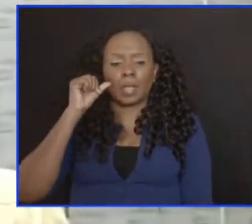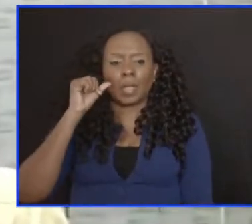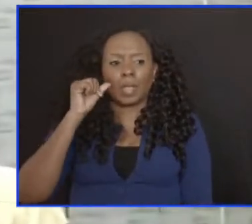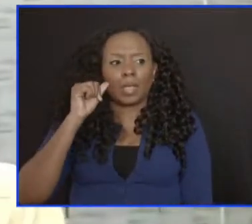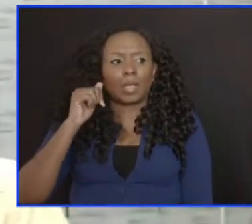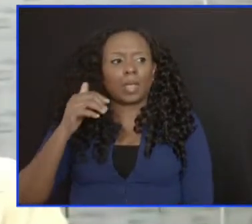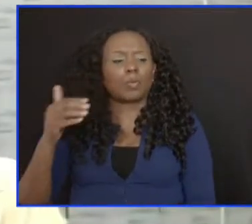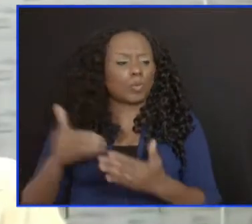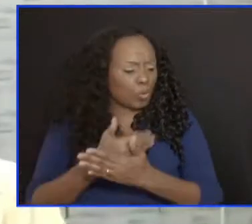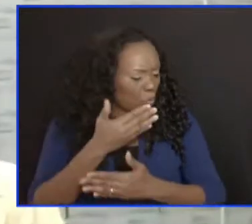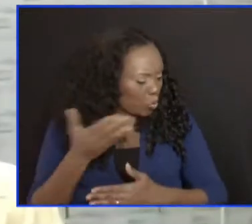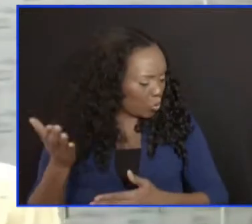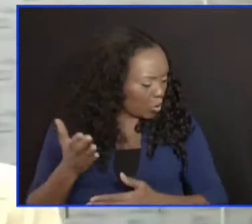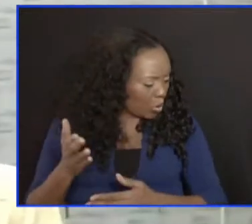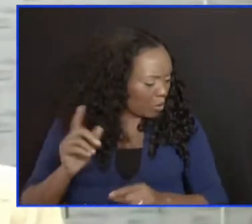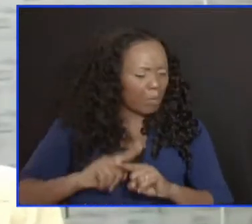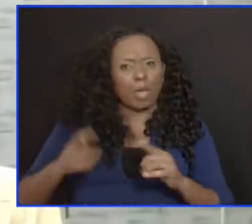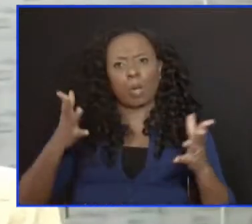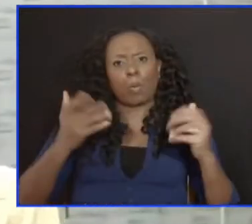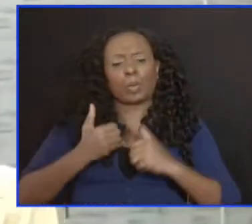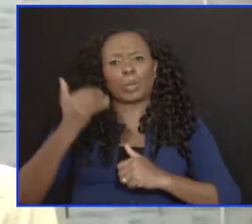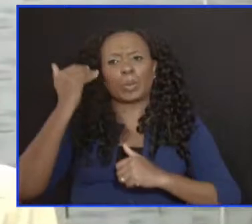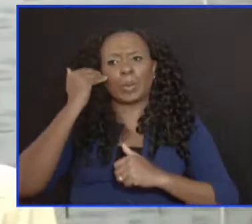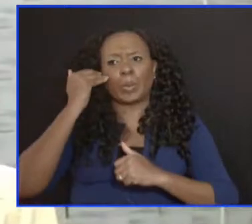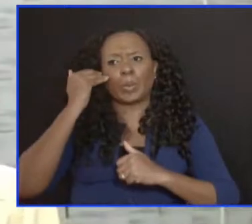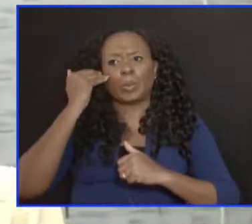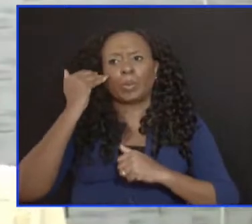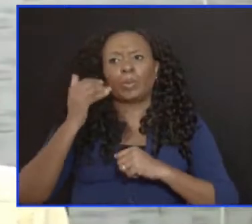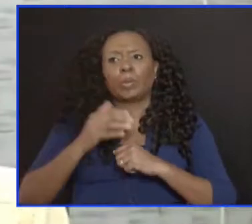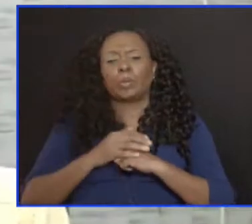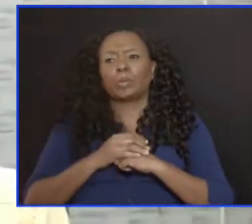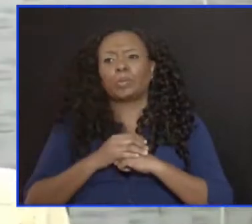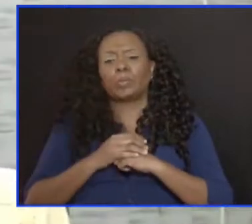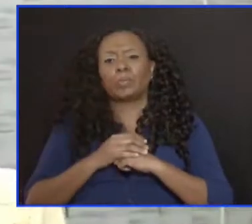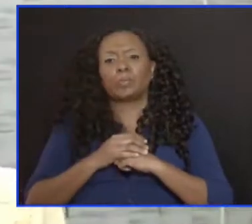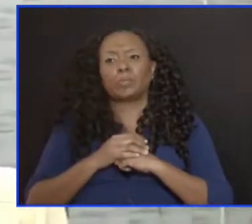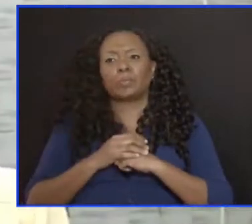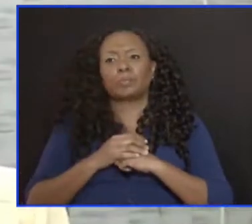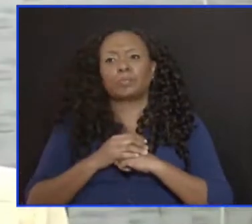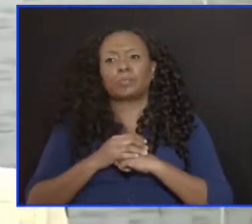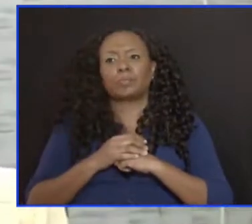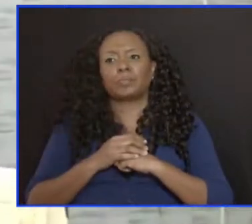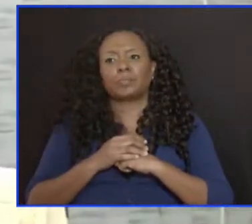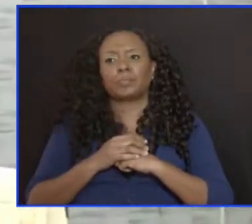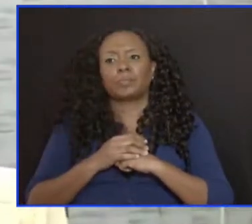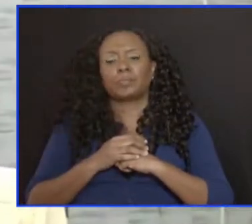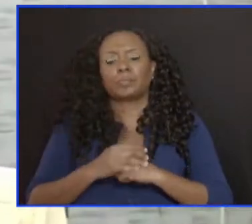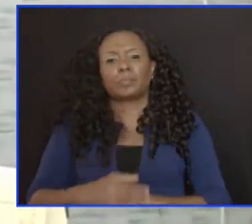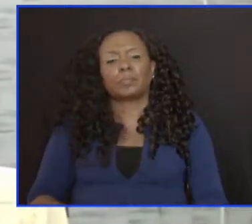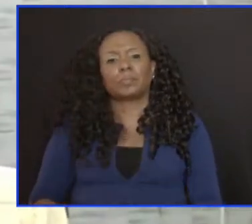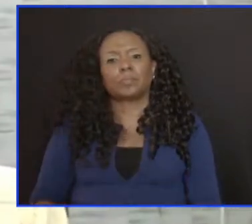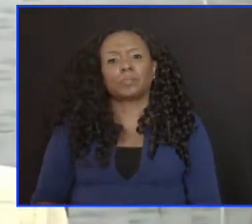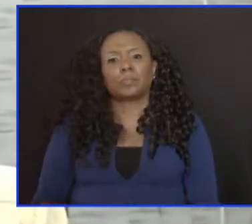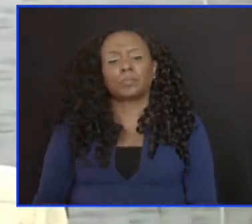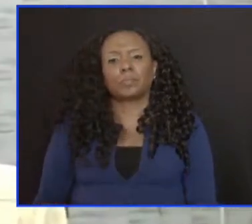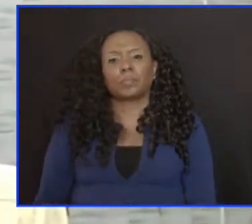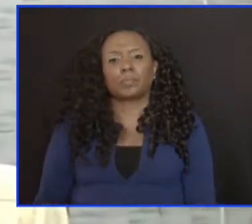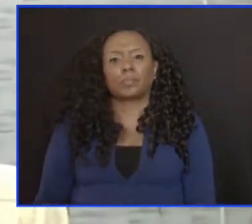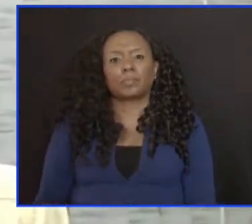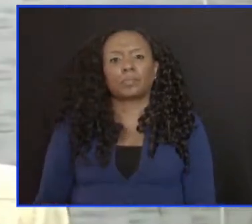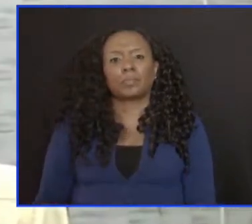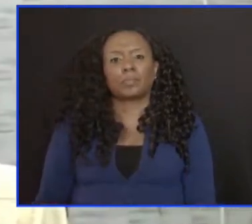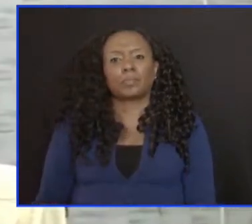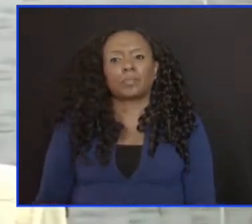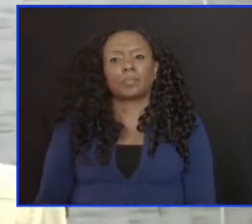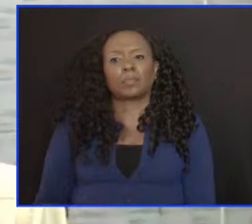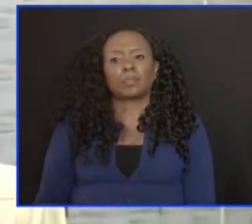that is concerned, one, and two, or is it being done behind the scenes to blunt what could be an